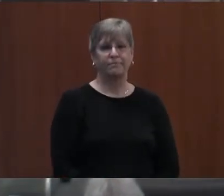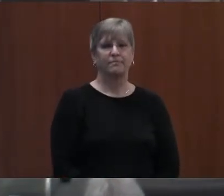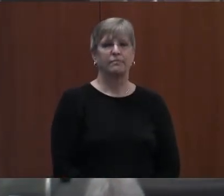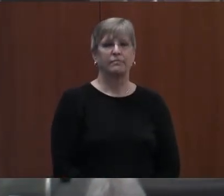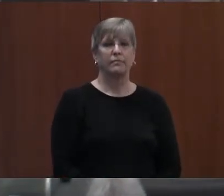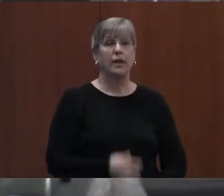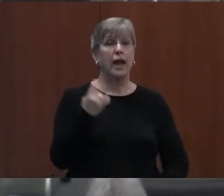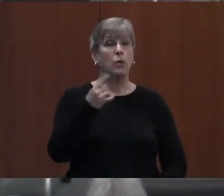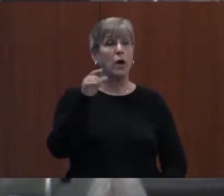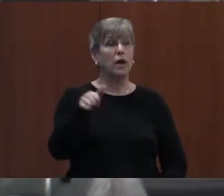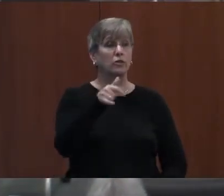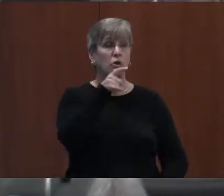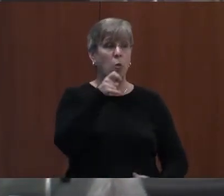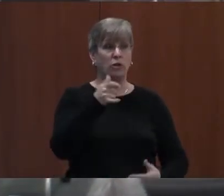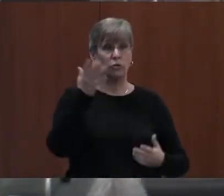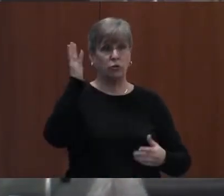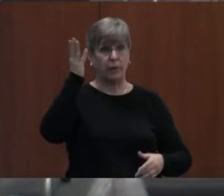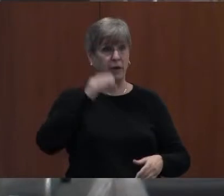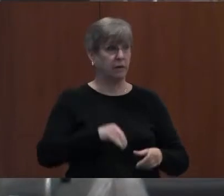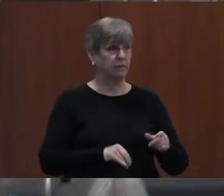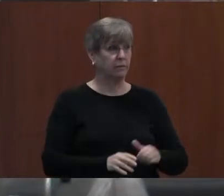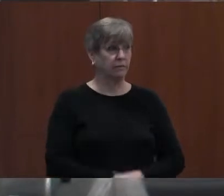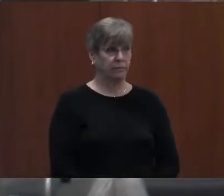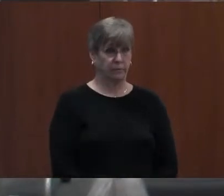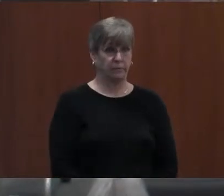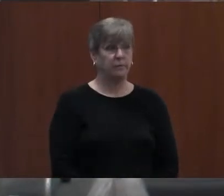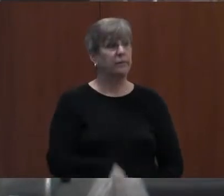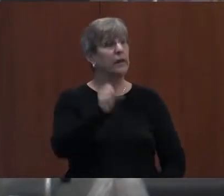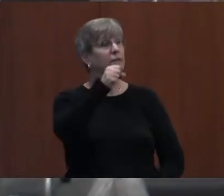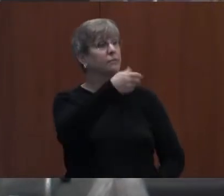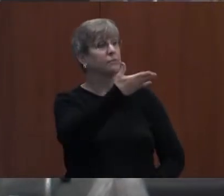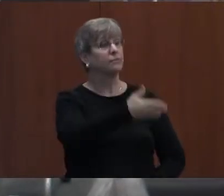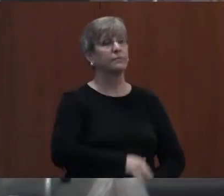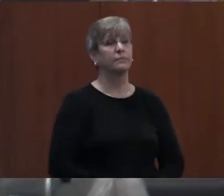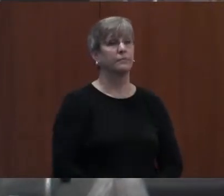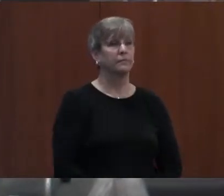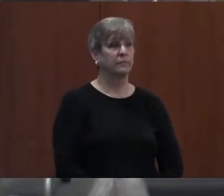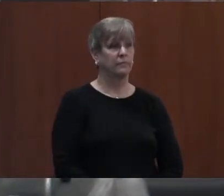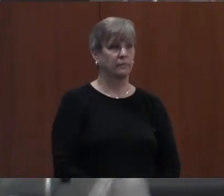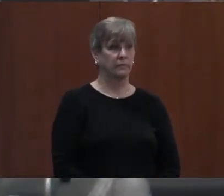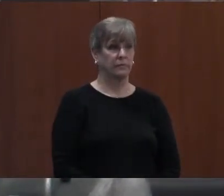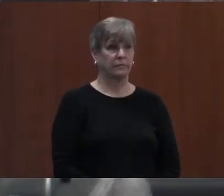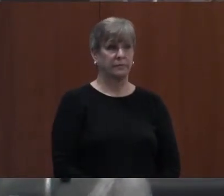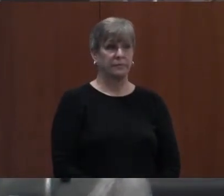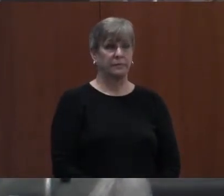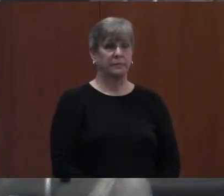Is there anyone else who would like to come forward? Yes, ma'am.